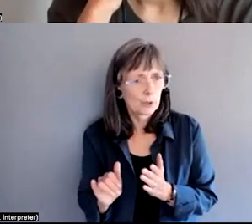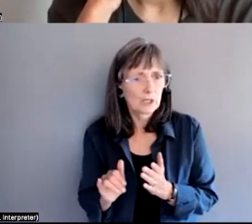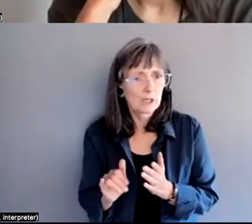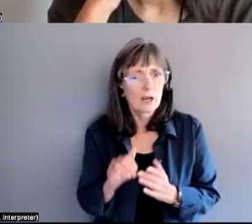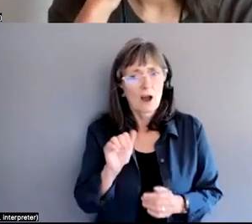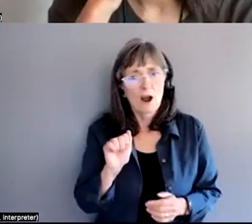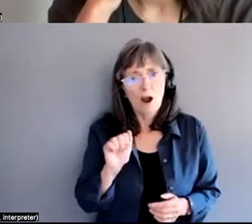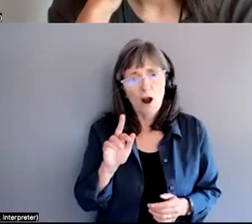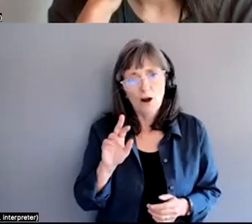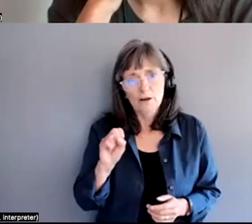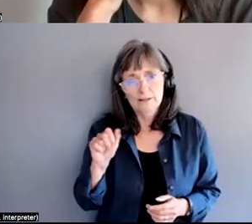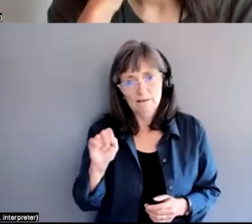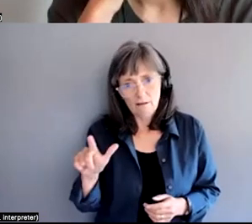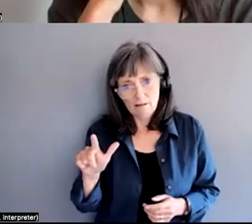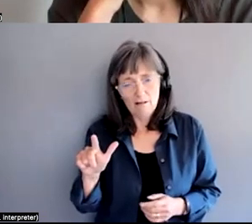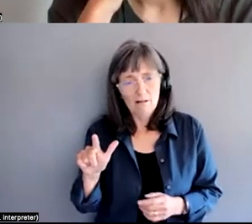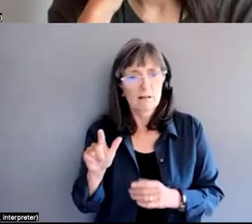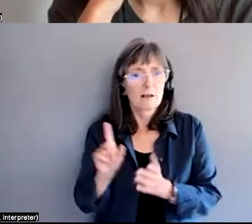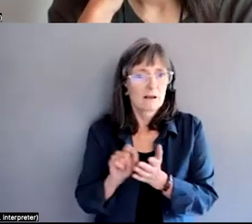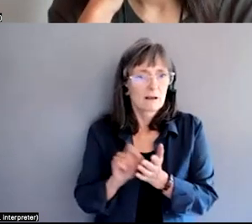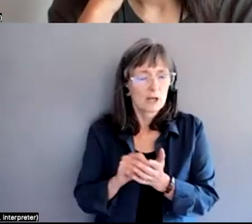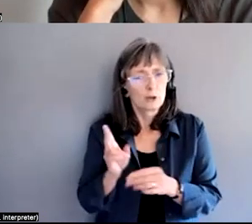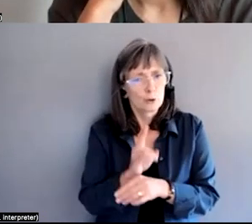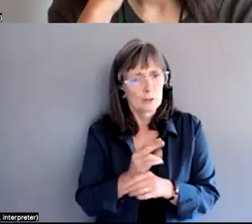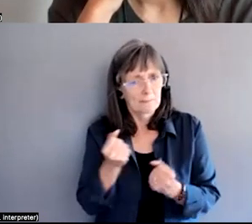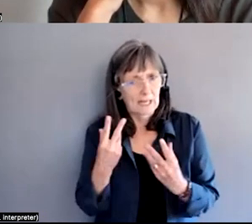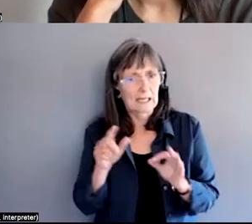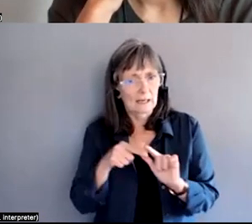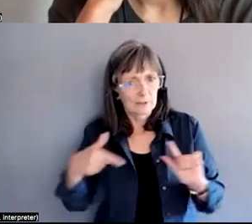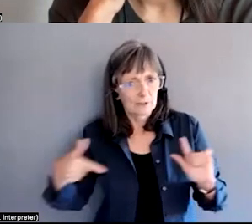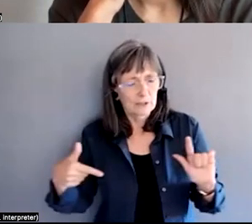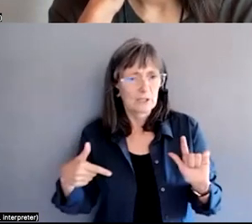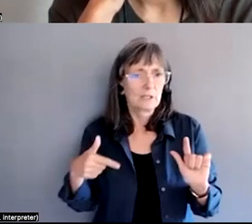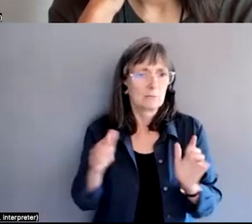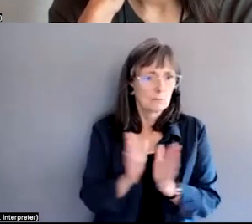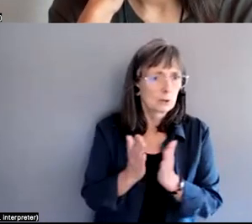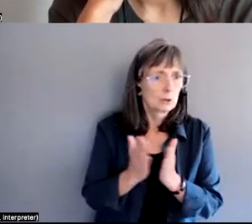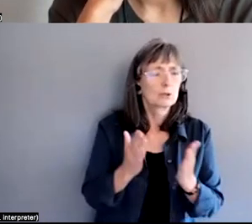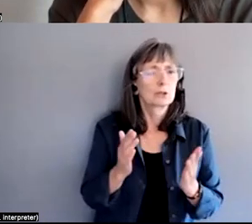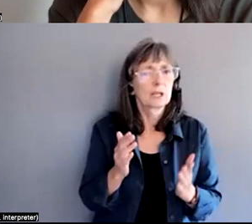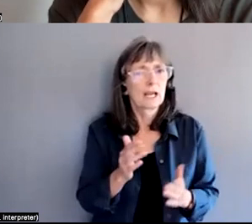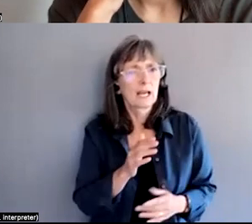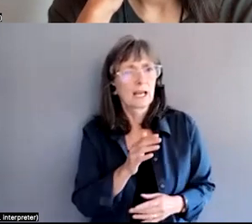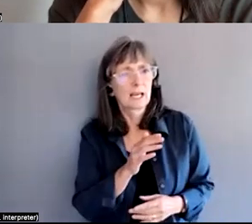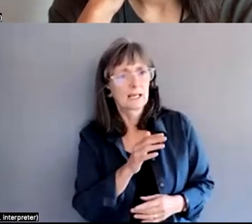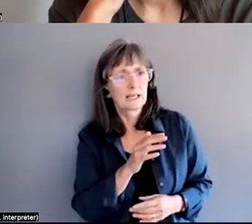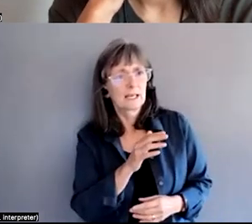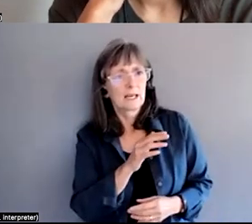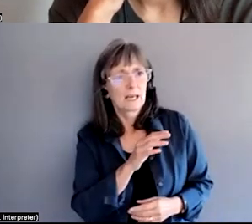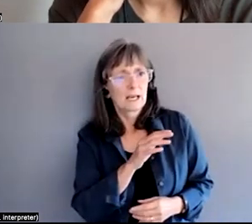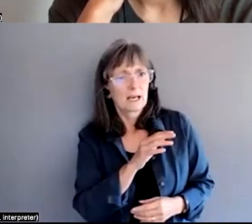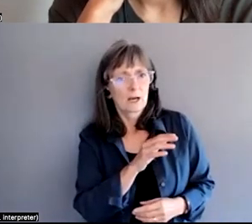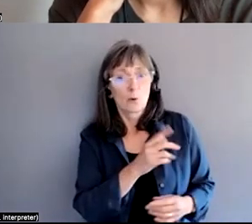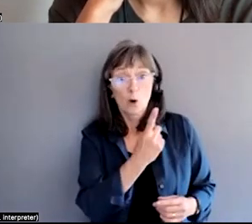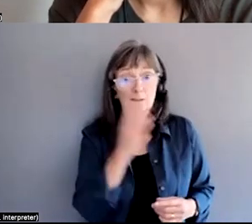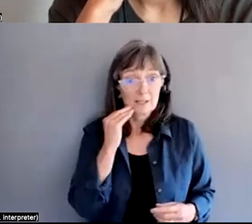LGBTQ stuff, Amber Dawn stuff, the Sid V. Burnett book about her experience being a sex worker